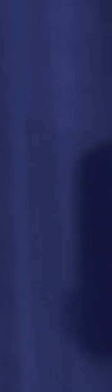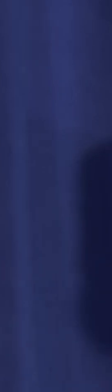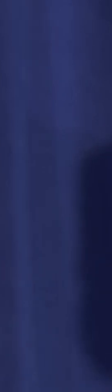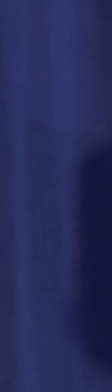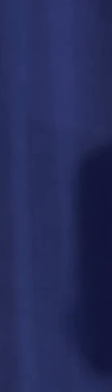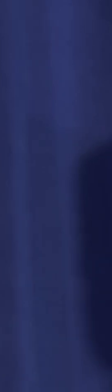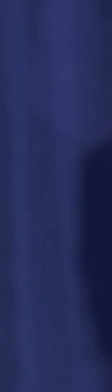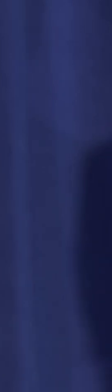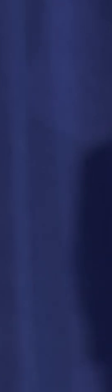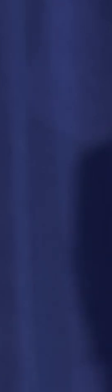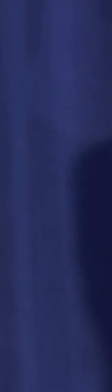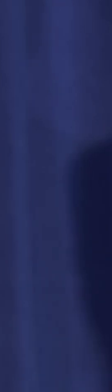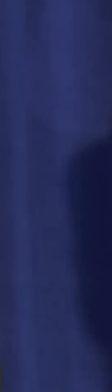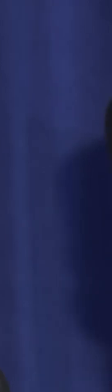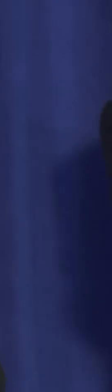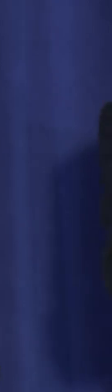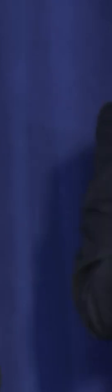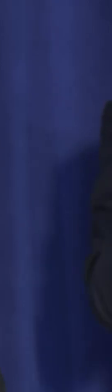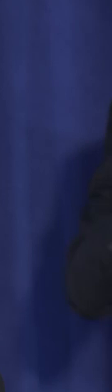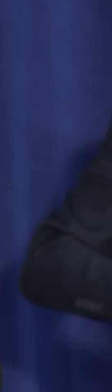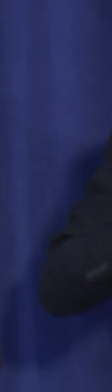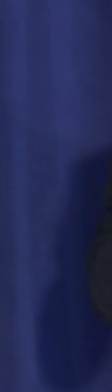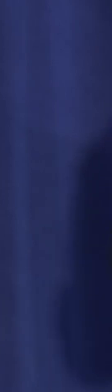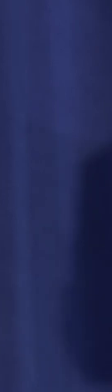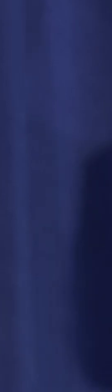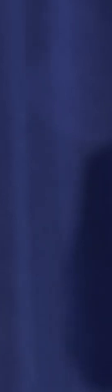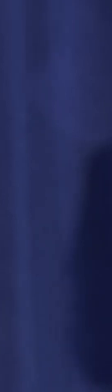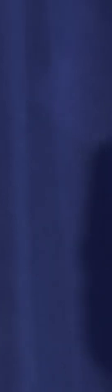you're sick, and trying to kind of get some of that,